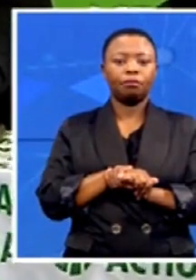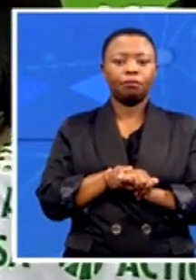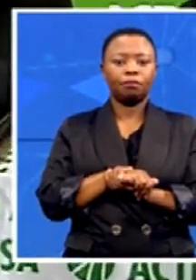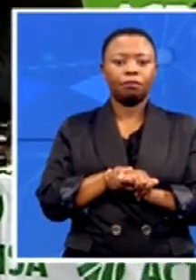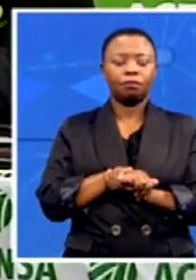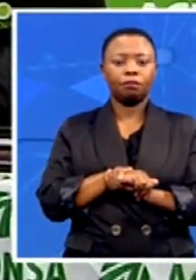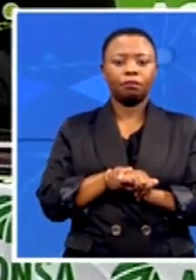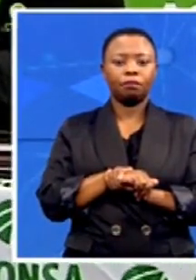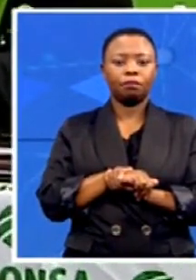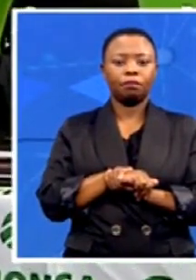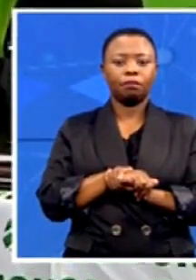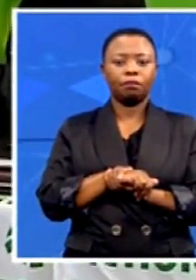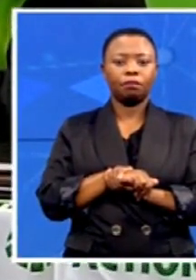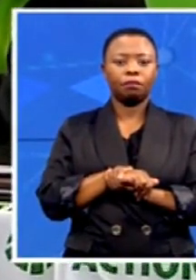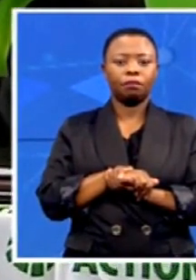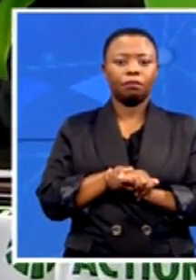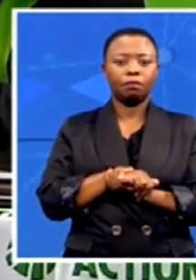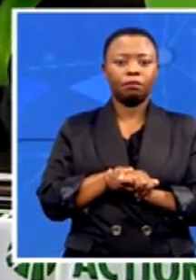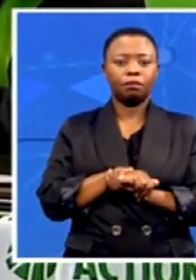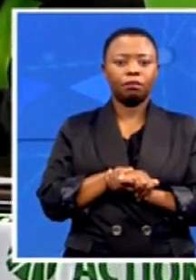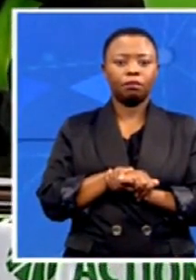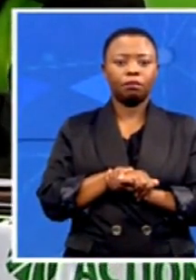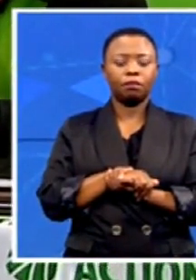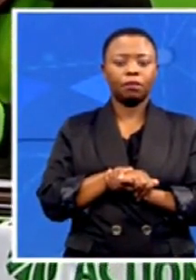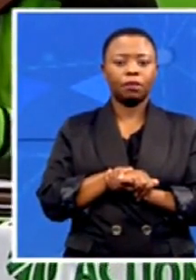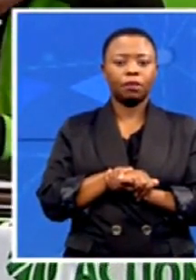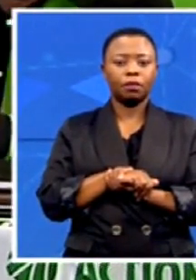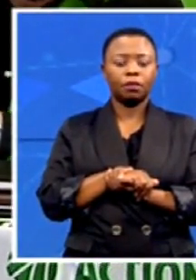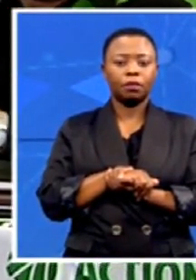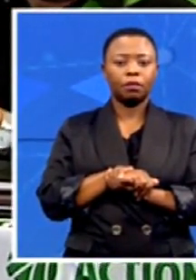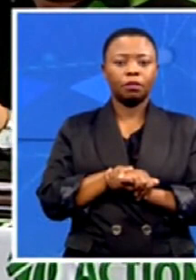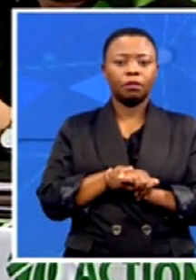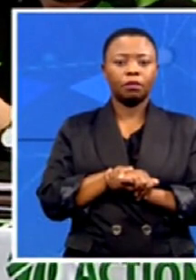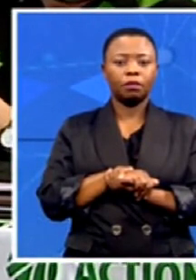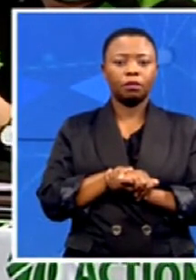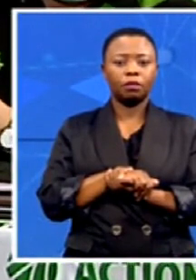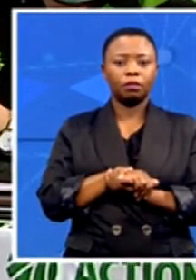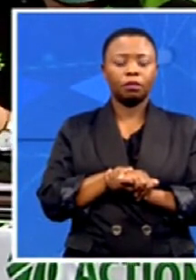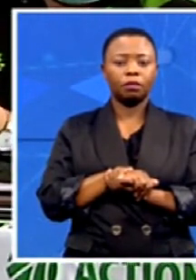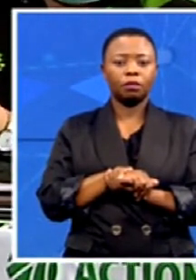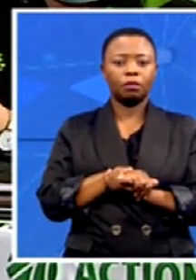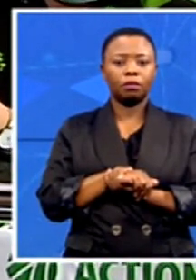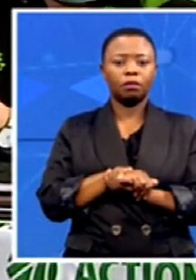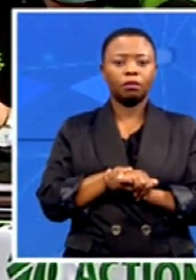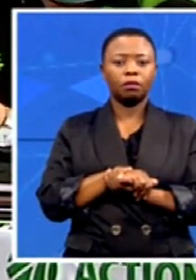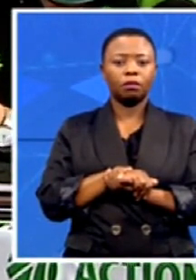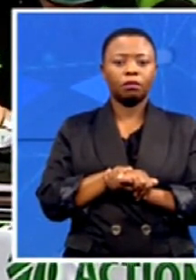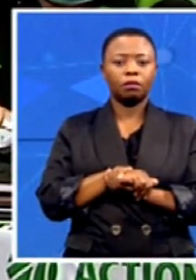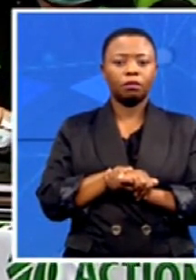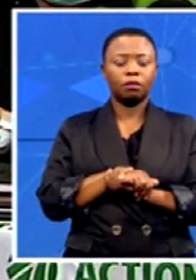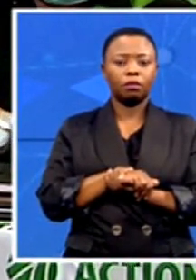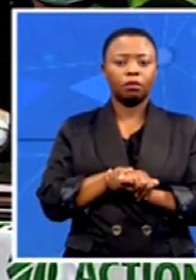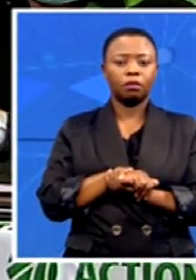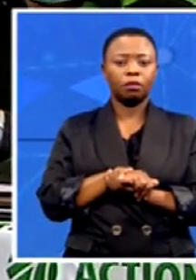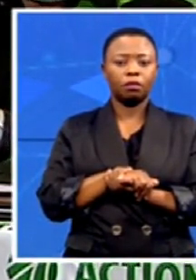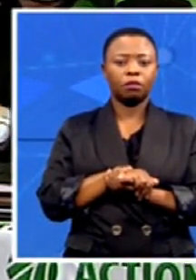Commercial green. Let's be green. What? Press now. This battery is actually dying. This battery is dying. Give me the other one. You take